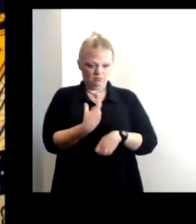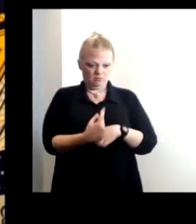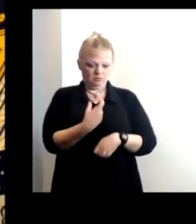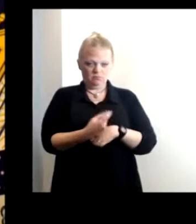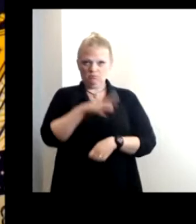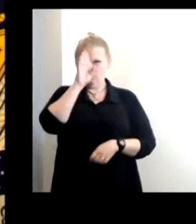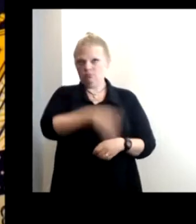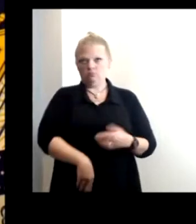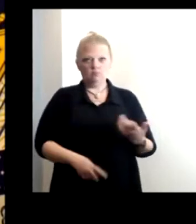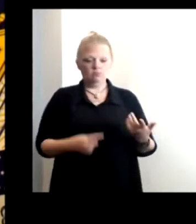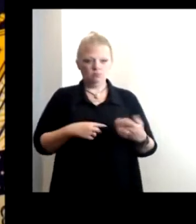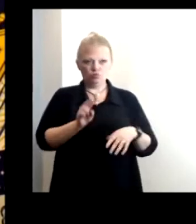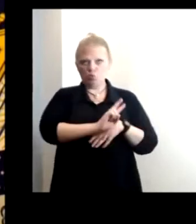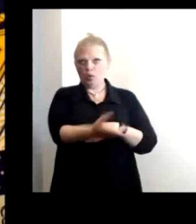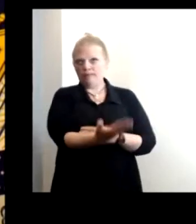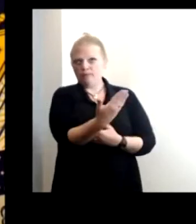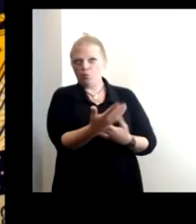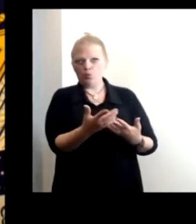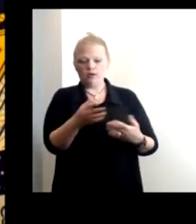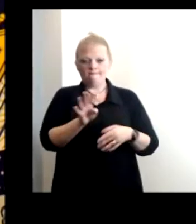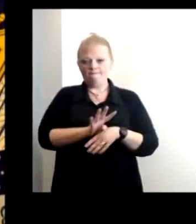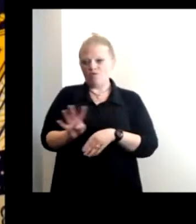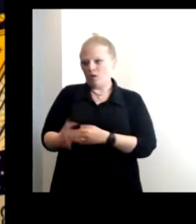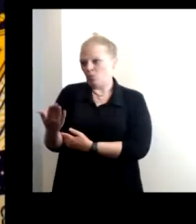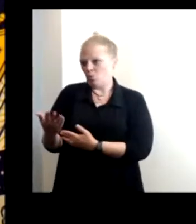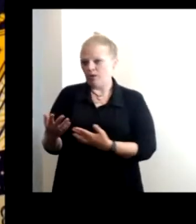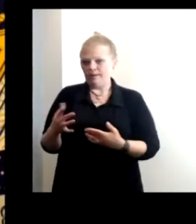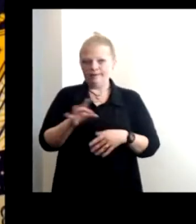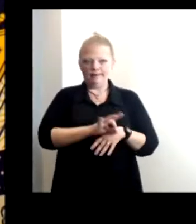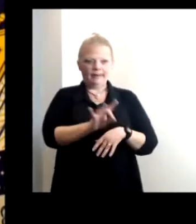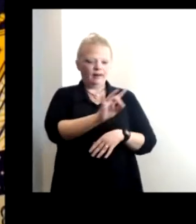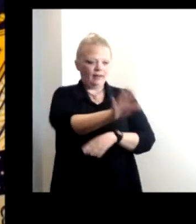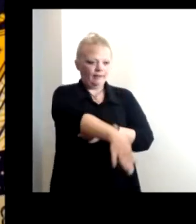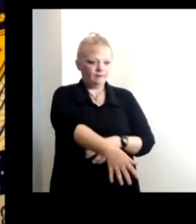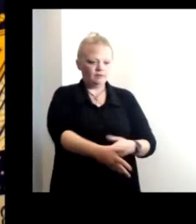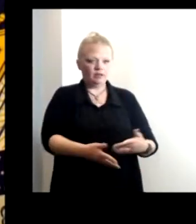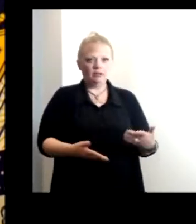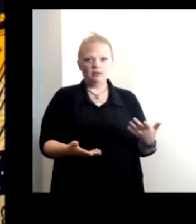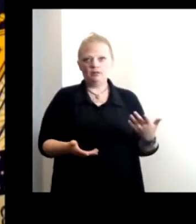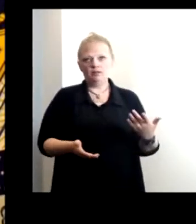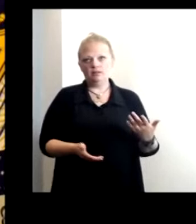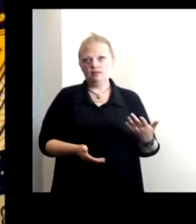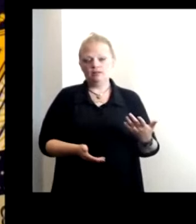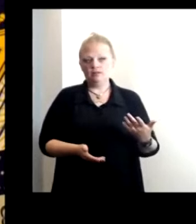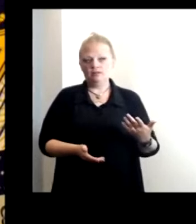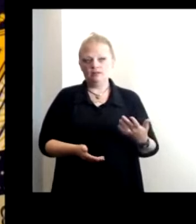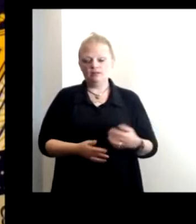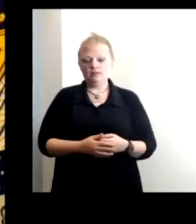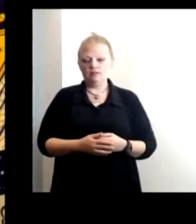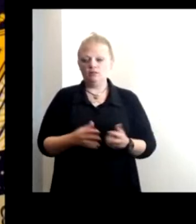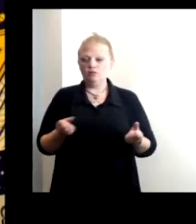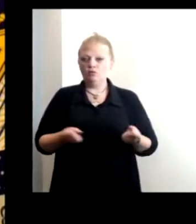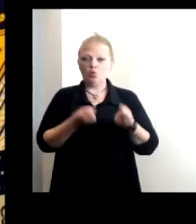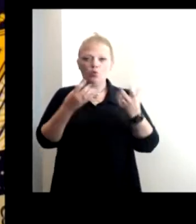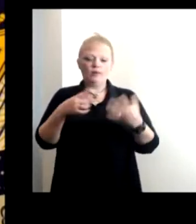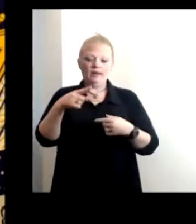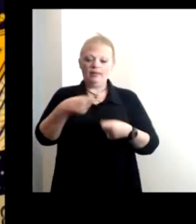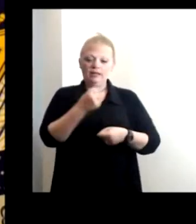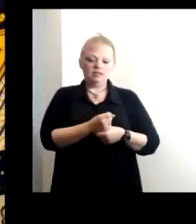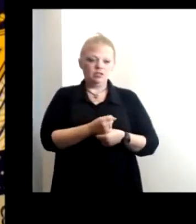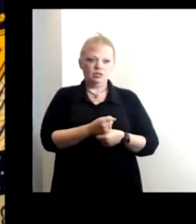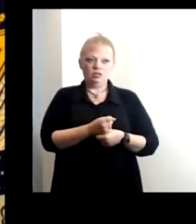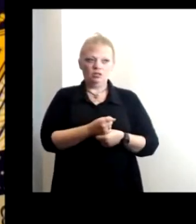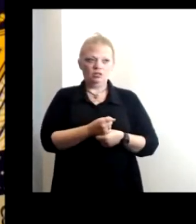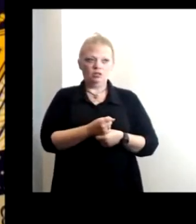They'll come at 2 o'clock in the morning, they'll come at 4 o'clock in the morning, they'll come at 8 o'clock in the afternoon. And I got so many of them this year about